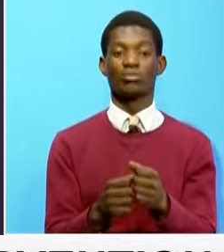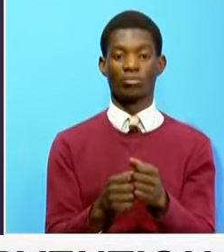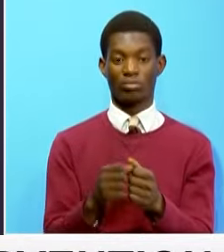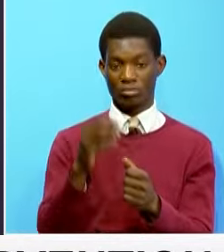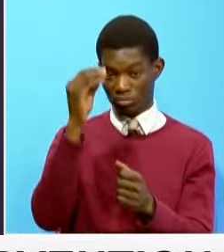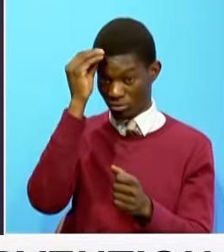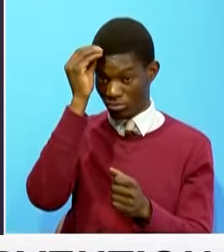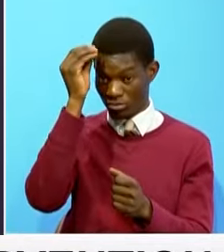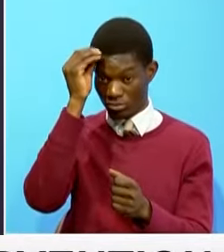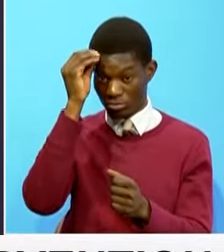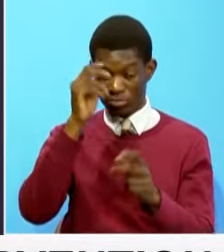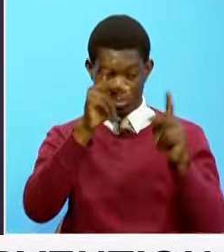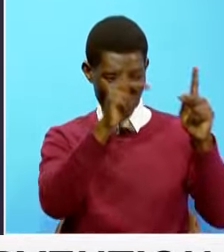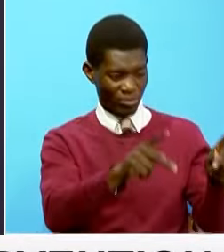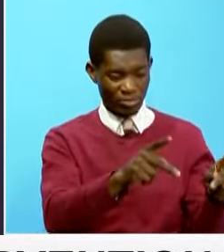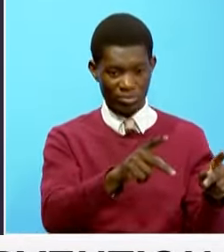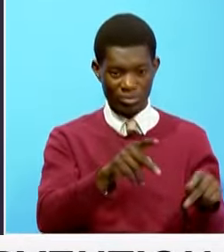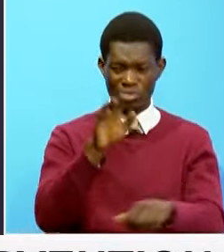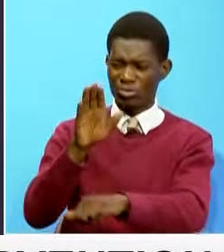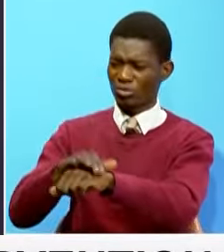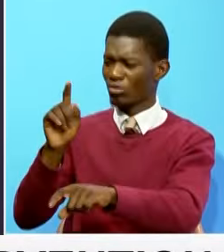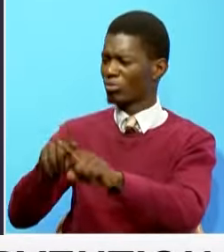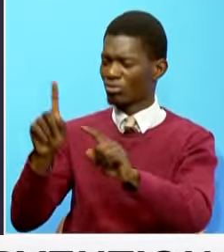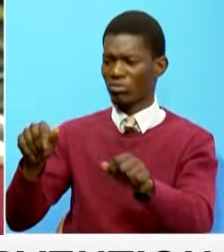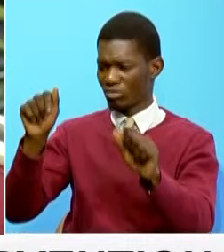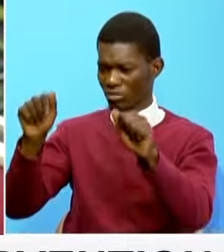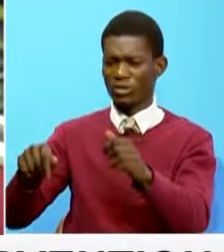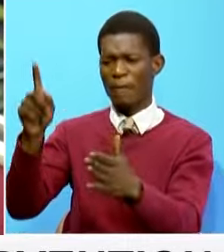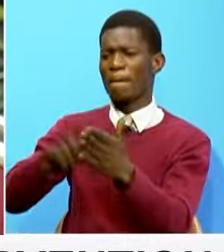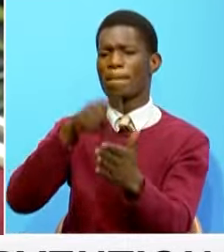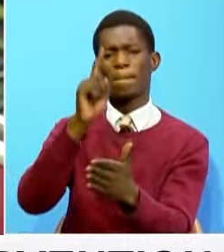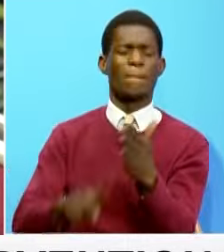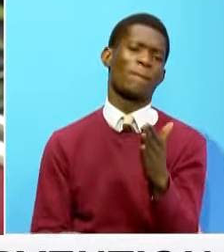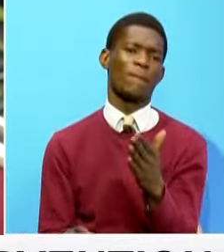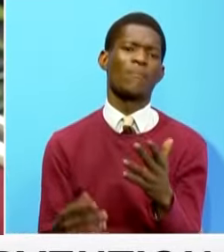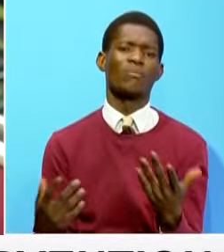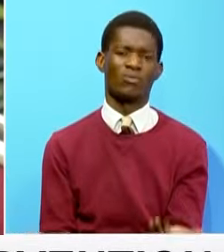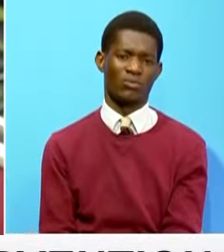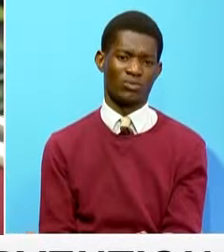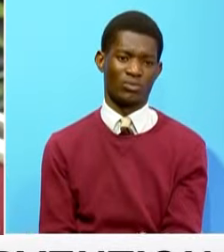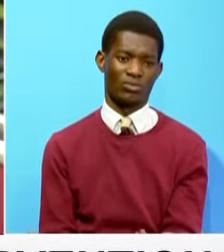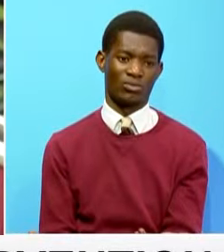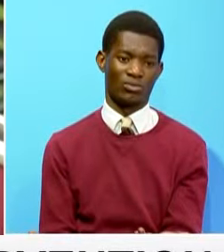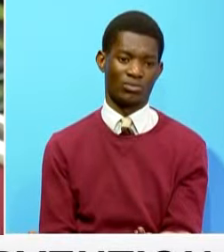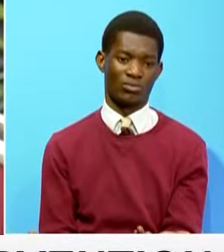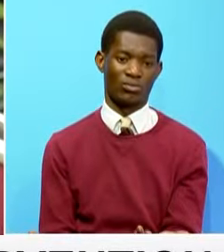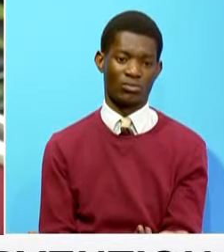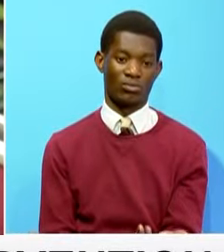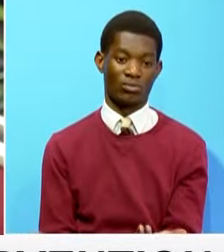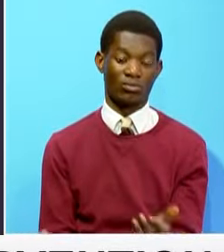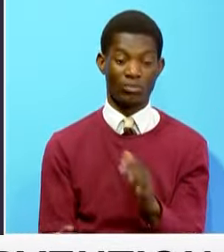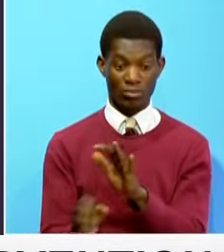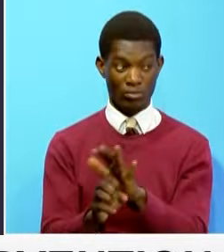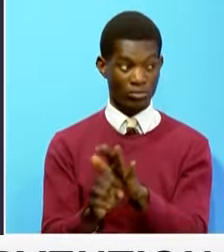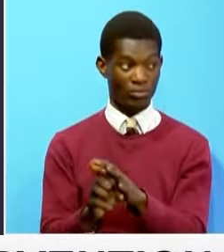own pleasure. I can't. So if I make an order, what will happen, especially, I don't know here, but in Kopala, whatever,